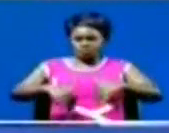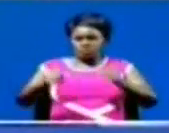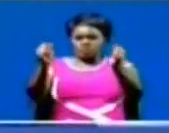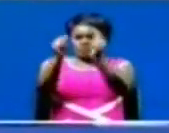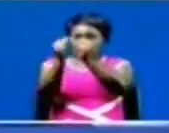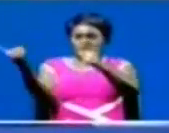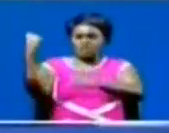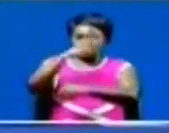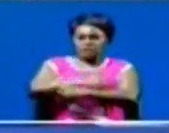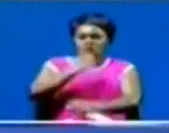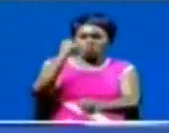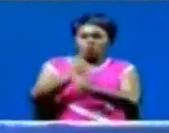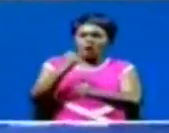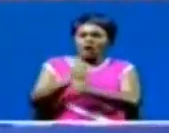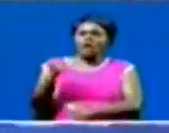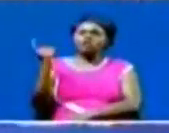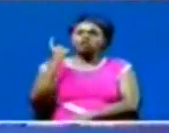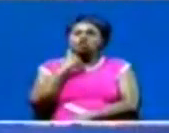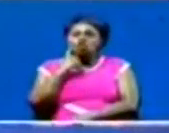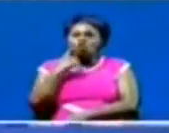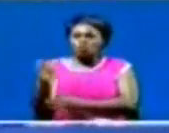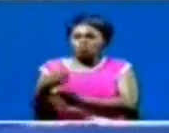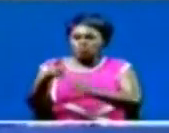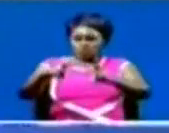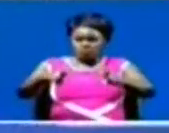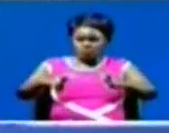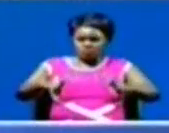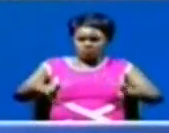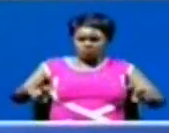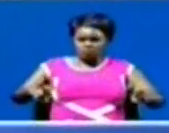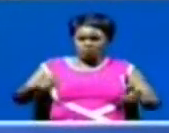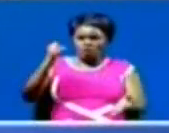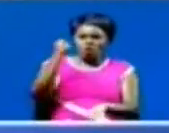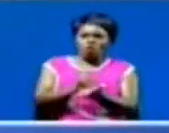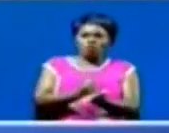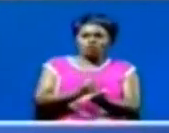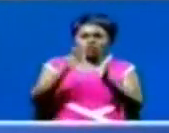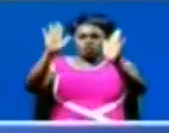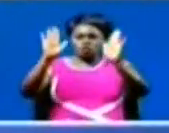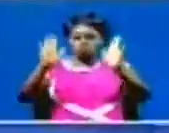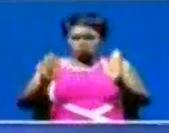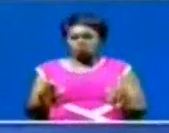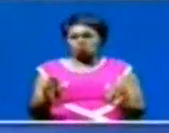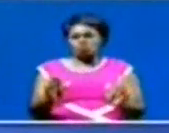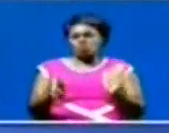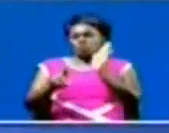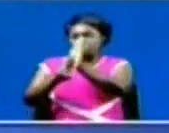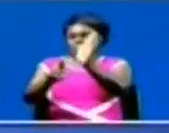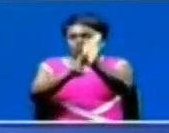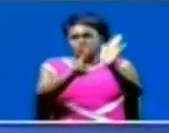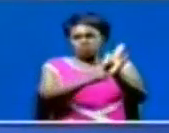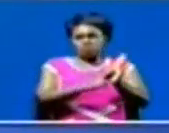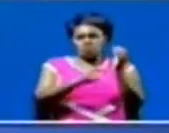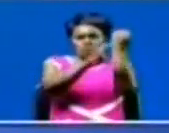10-day workshop at the Kenya Marine and Fisheries Research Institute offices in Kisumu, one that has seen representation from